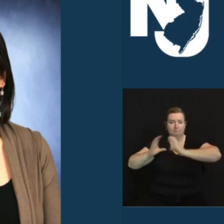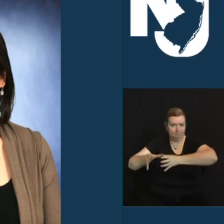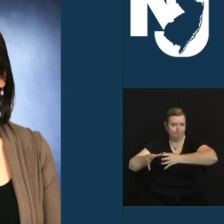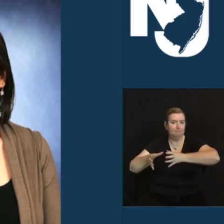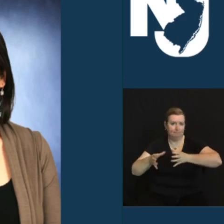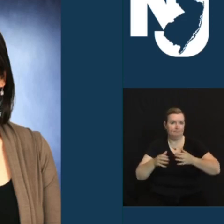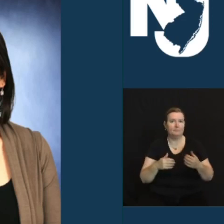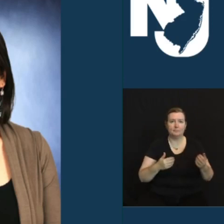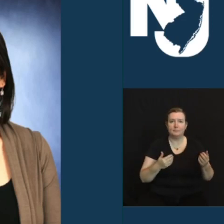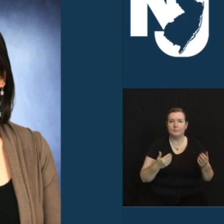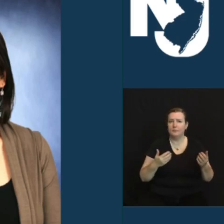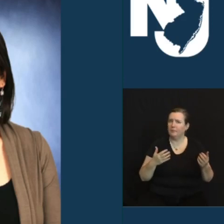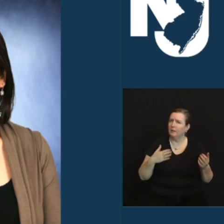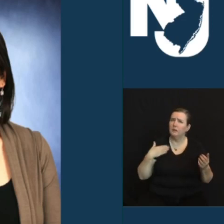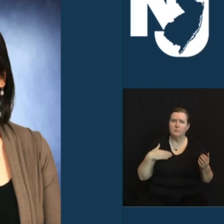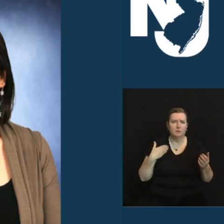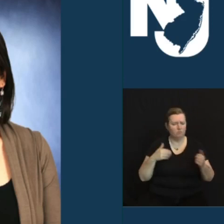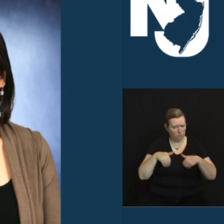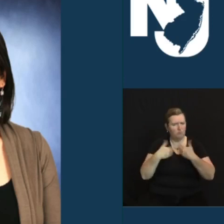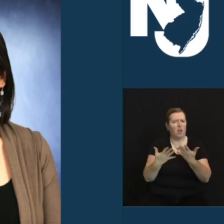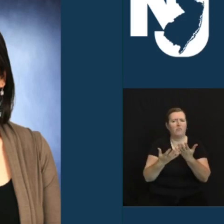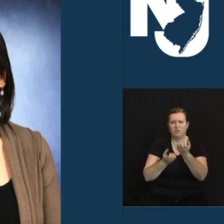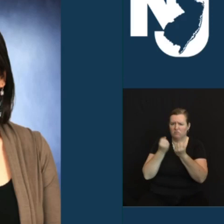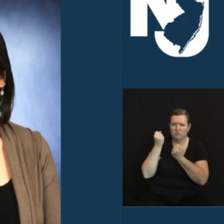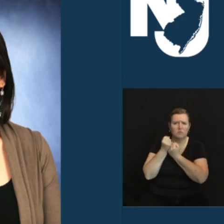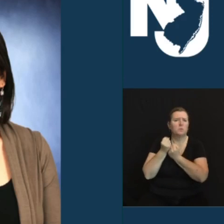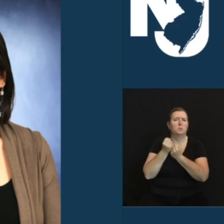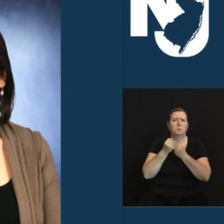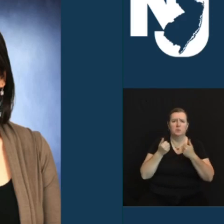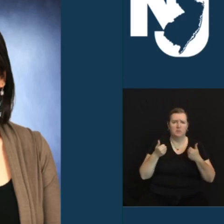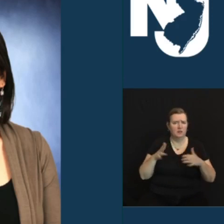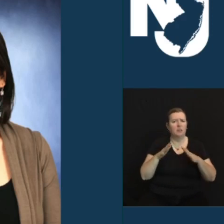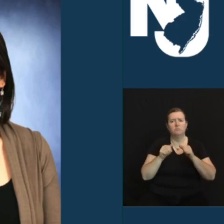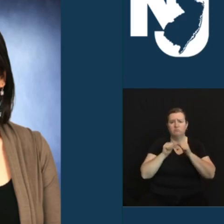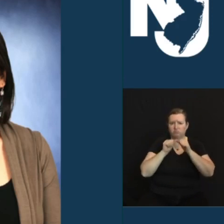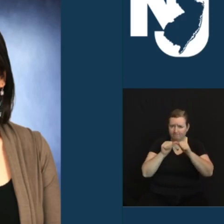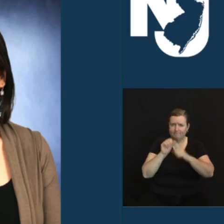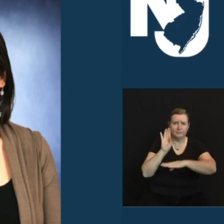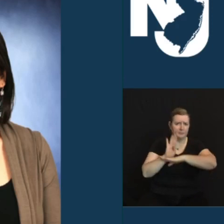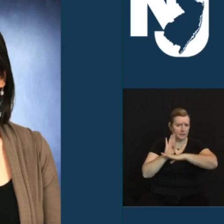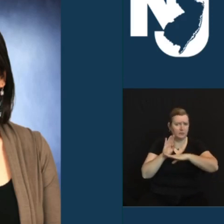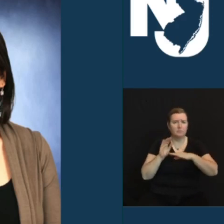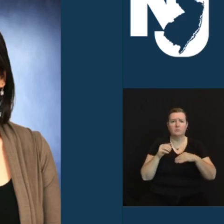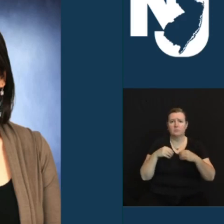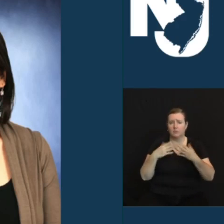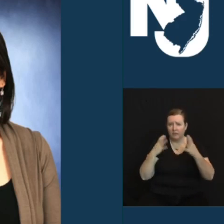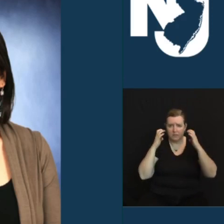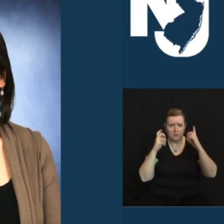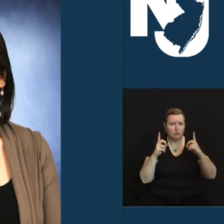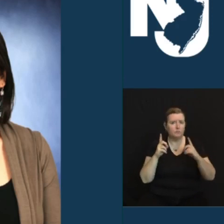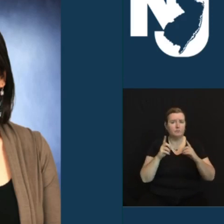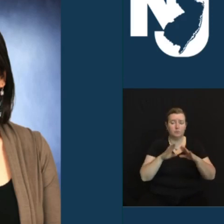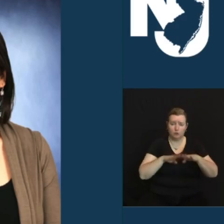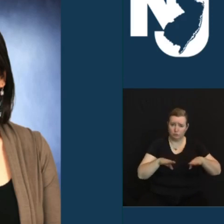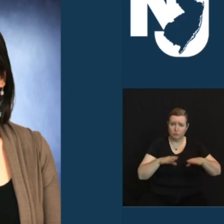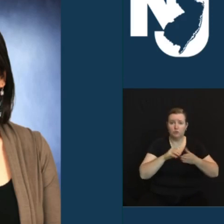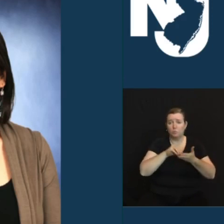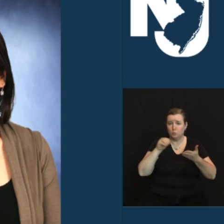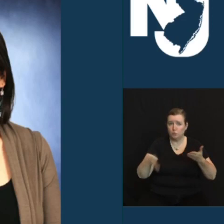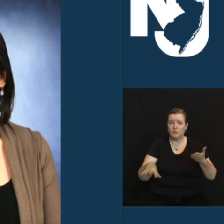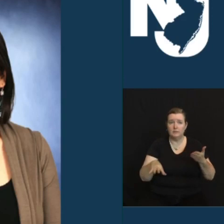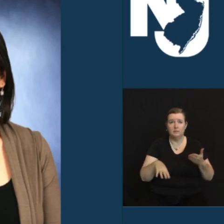continue to provide a strong educational foundation to their students. And I want to give you their website, which is, I